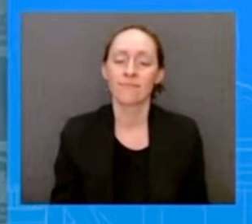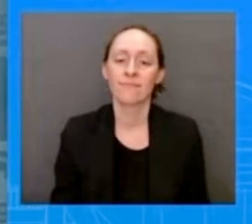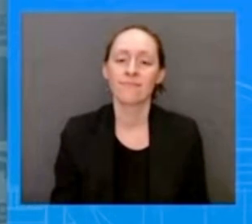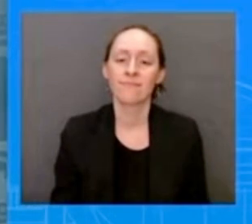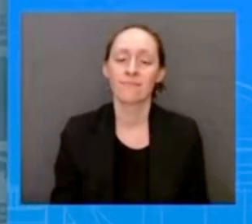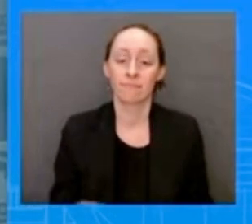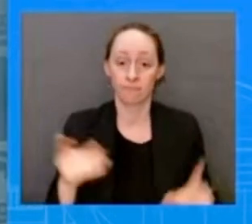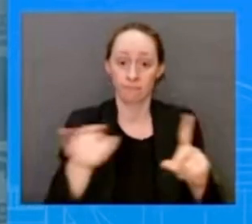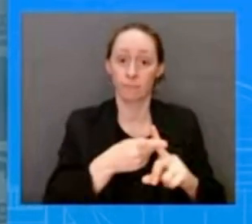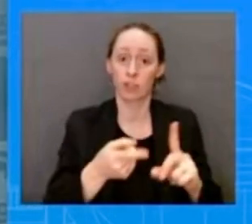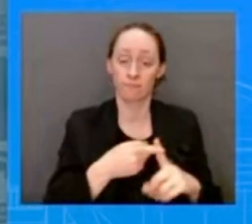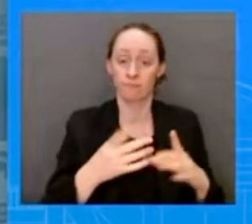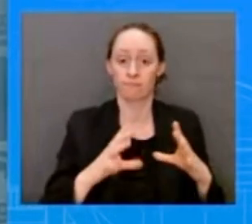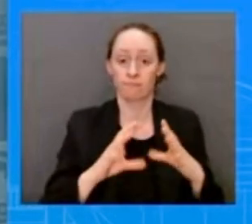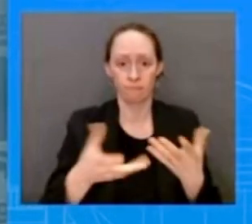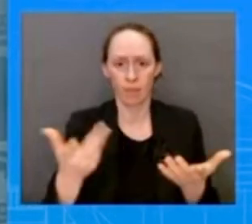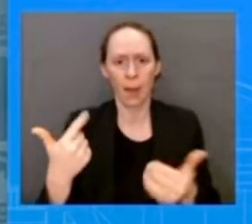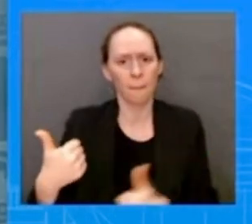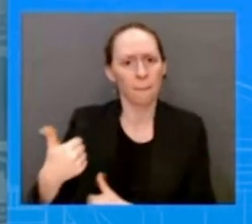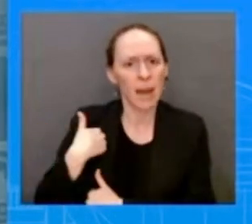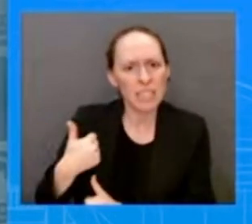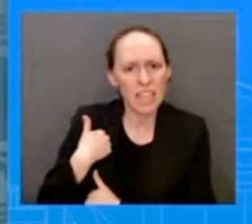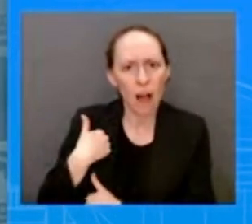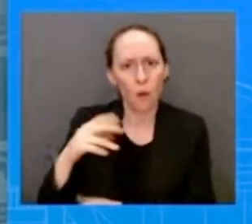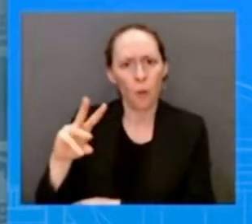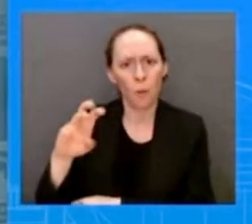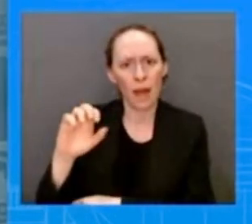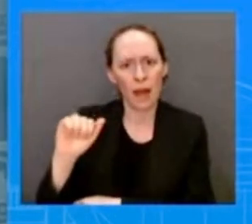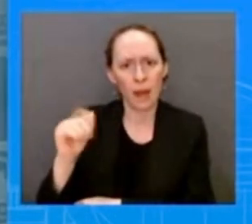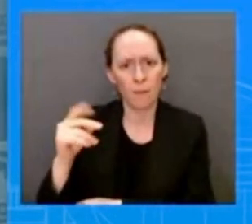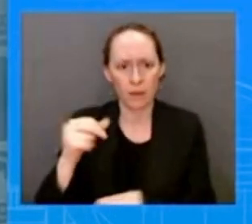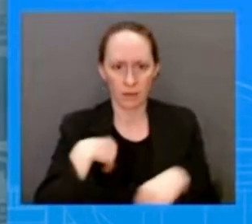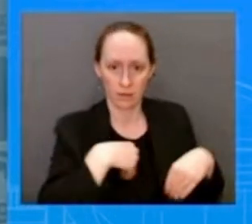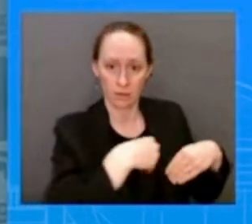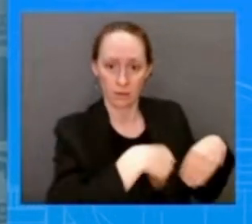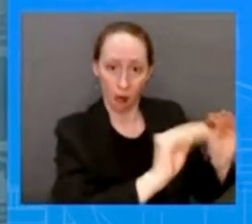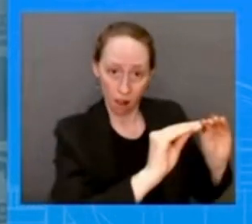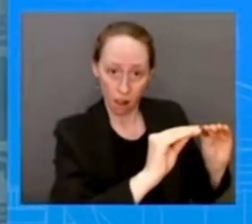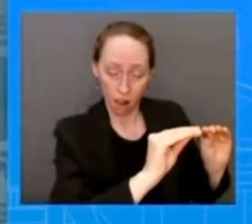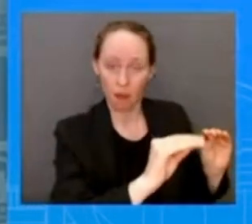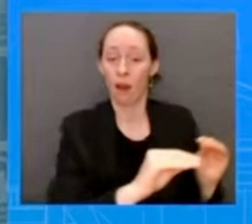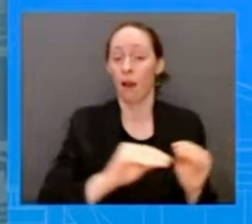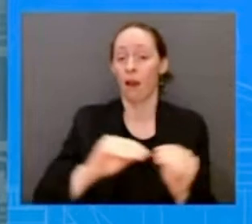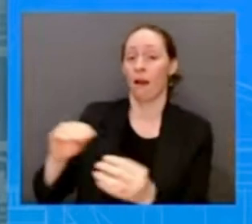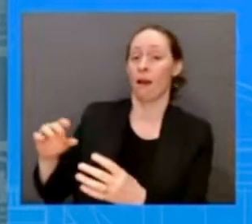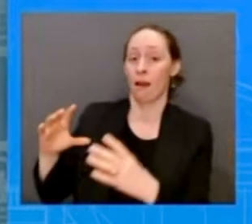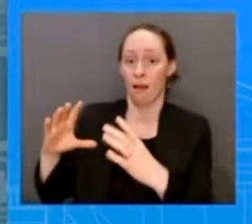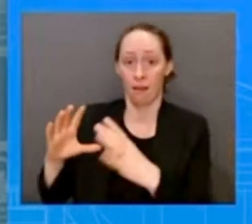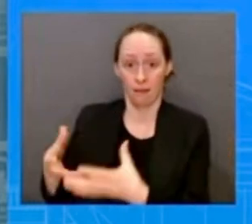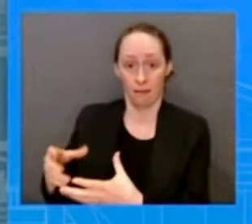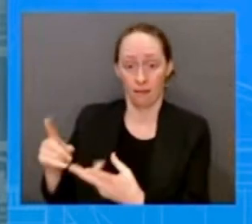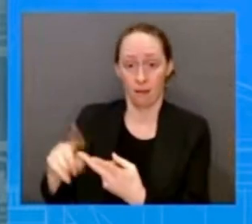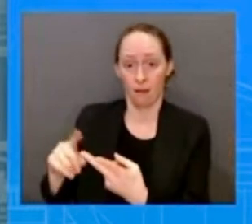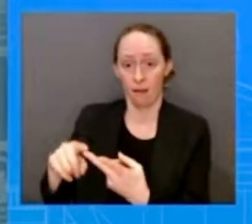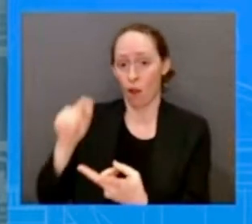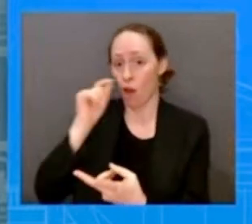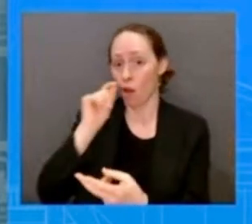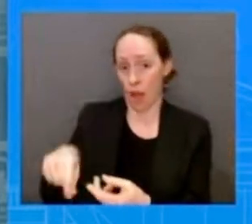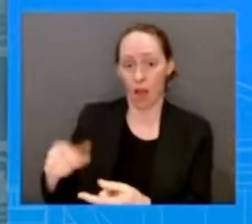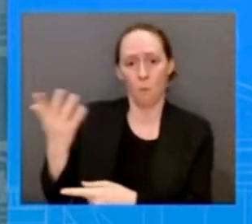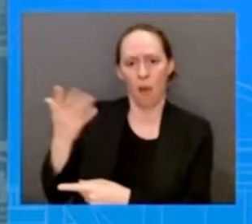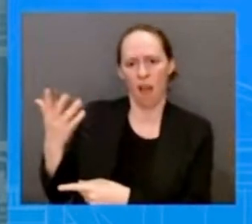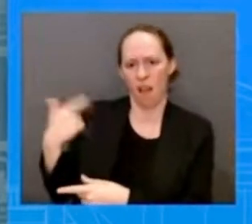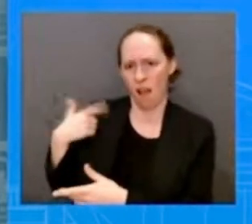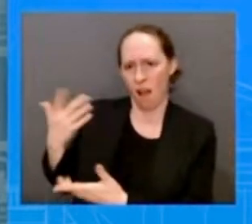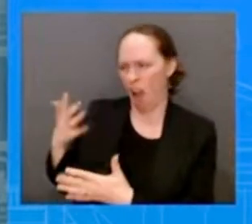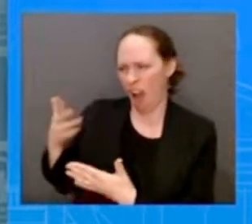presidential drawdown authority, where you're basically taking stuff that are already on your shelves and providing it to Ukraine directly. So it's a completely